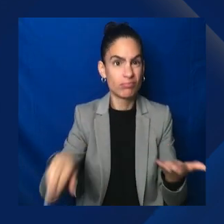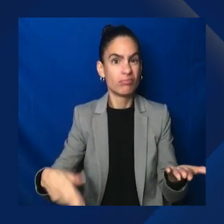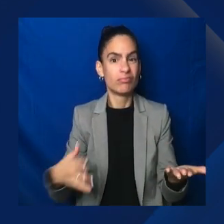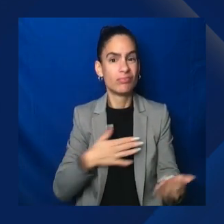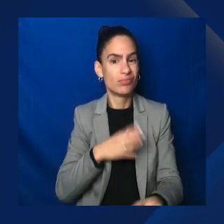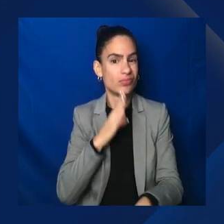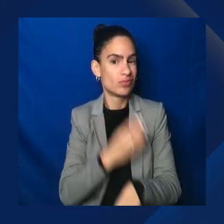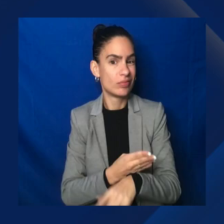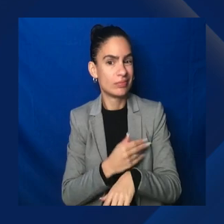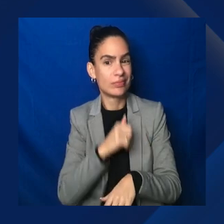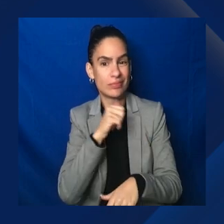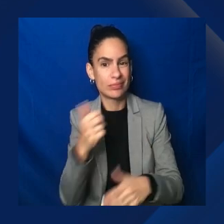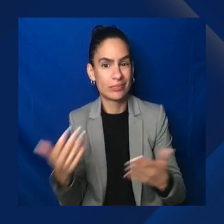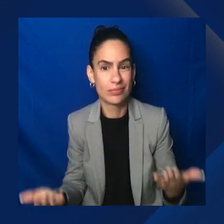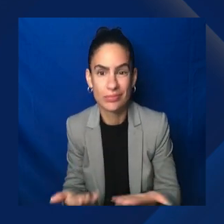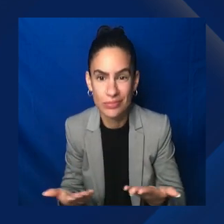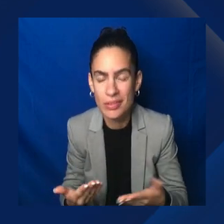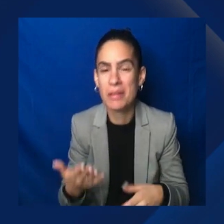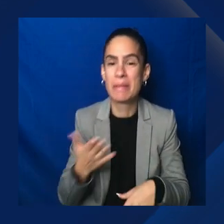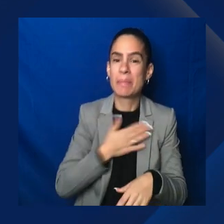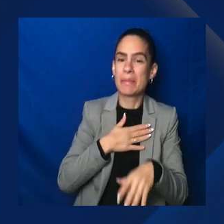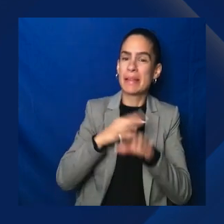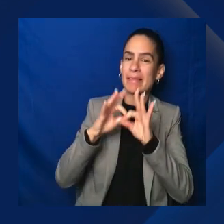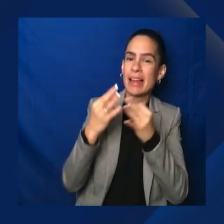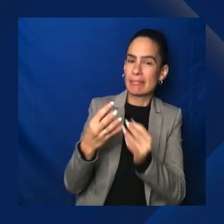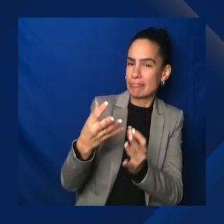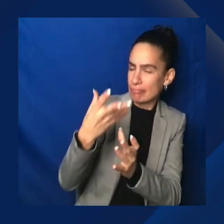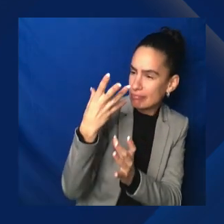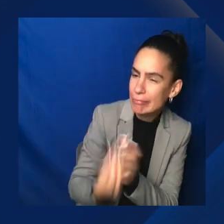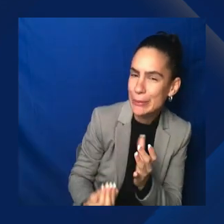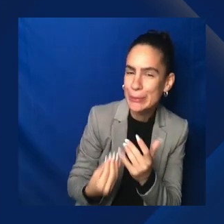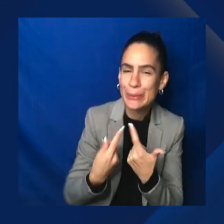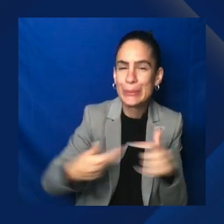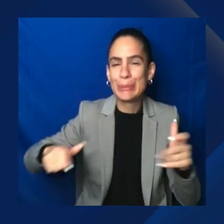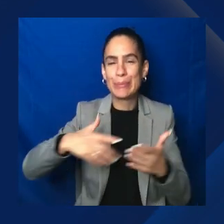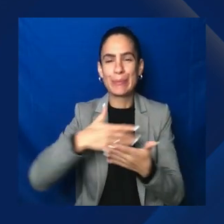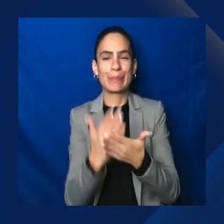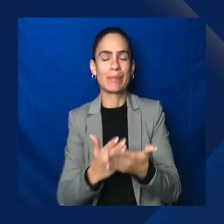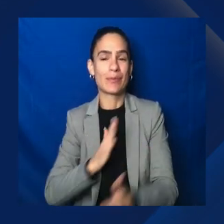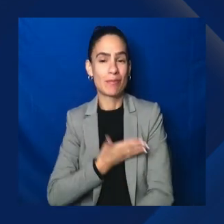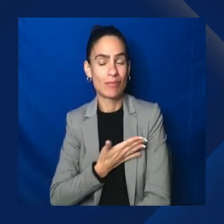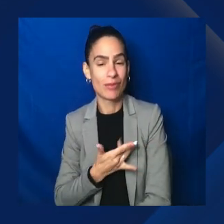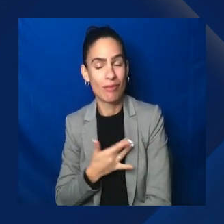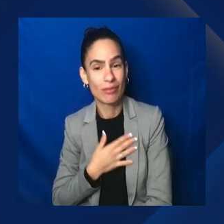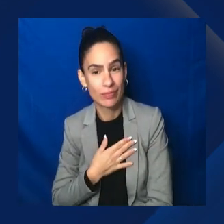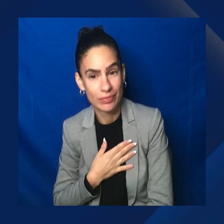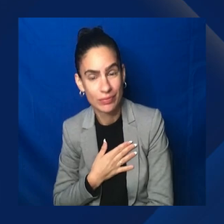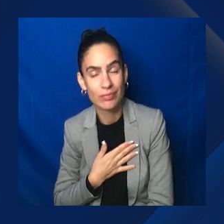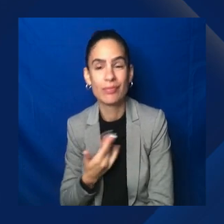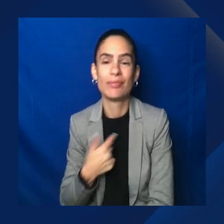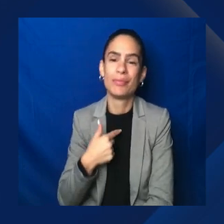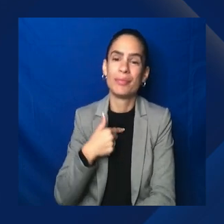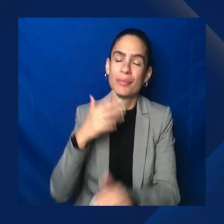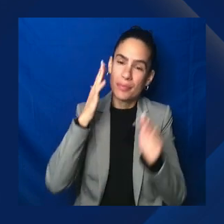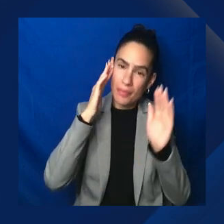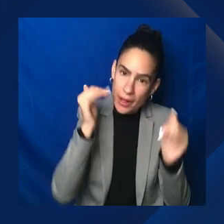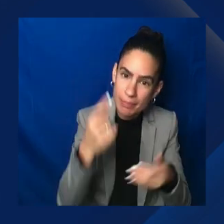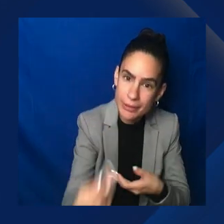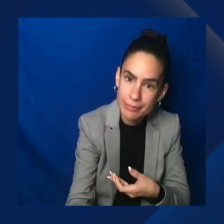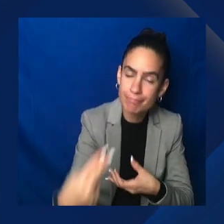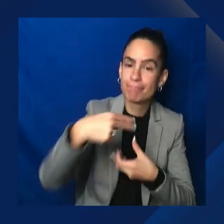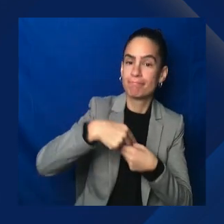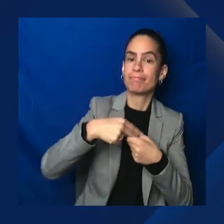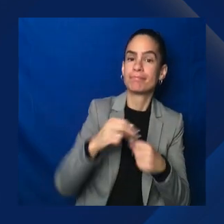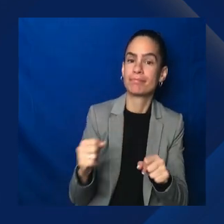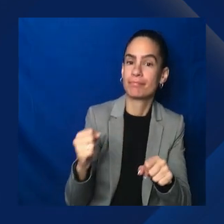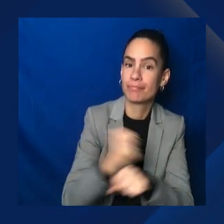hearts. My hope is that you will join me and fight to save lives. You can visit Kennedy's